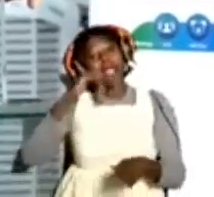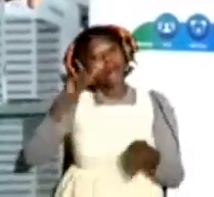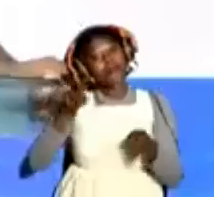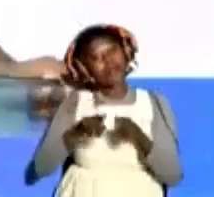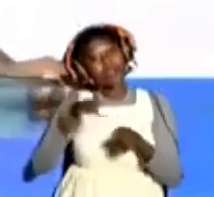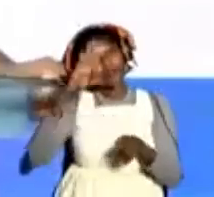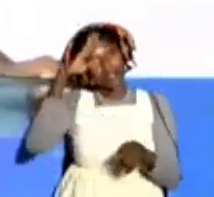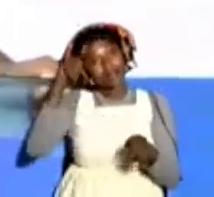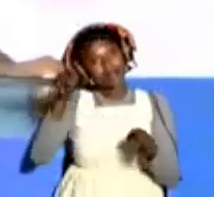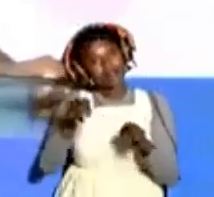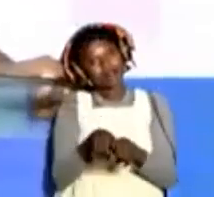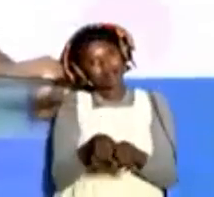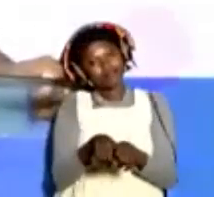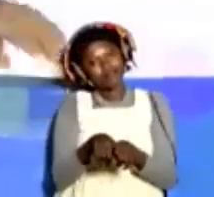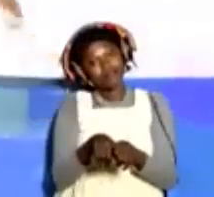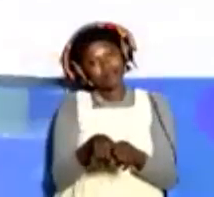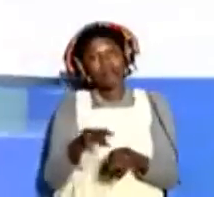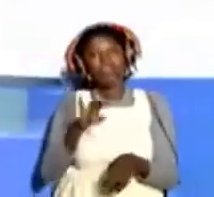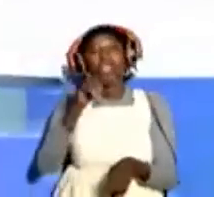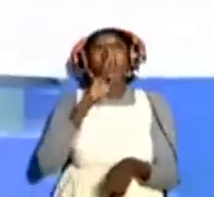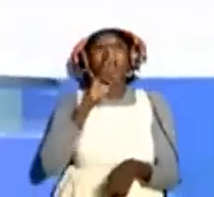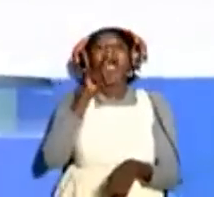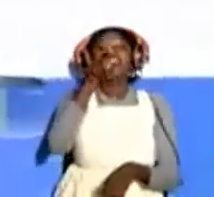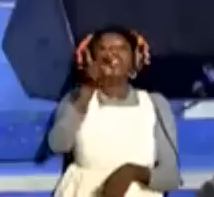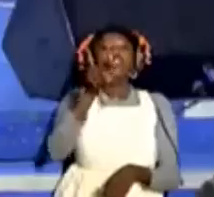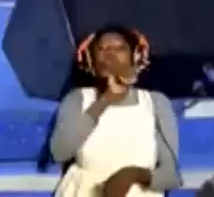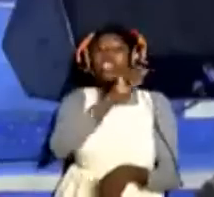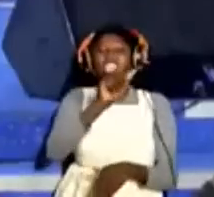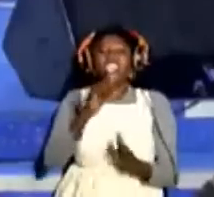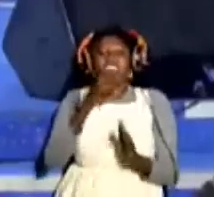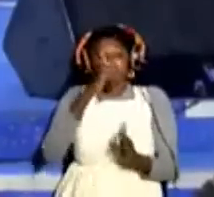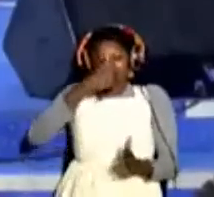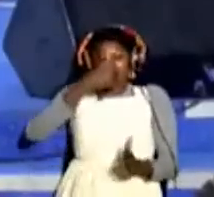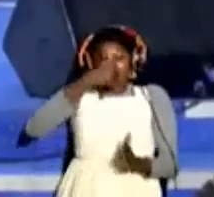my sister, are you a self-willed man